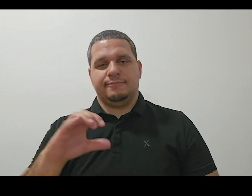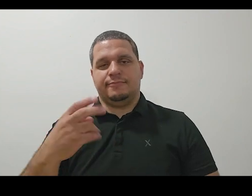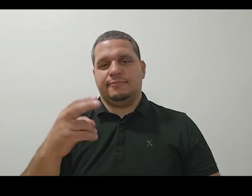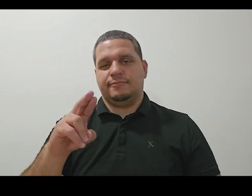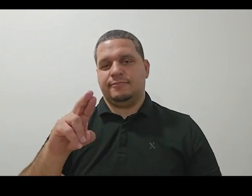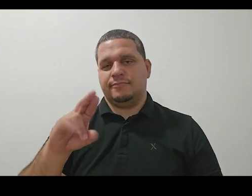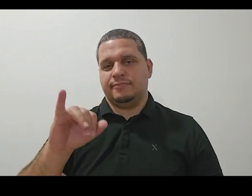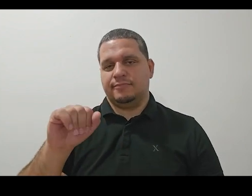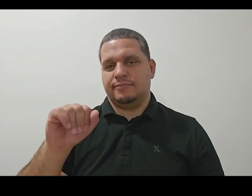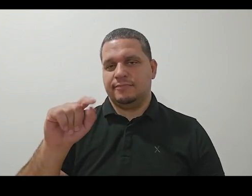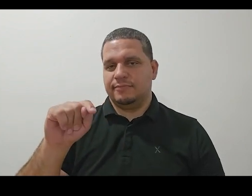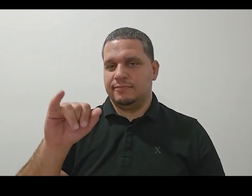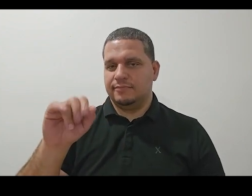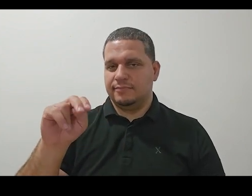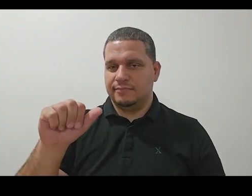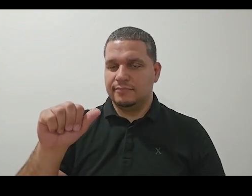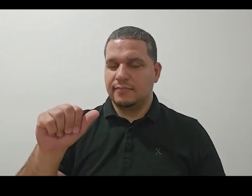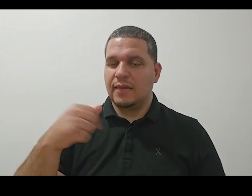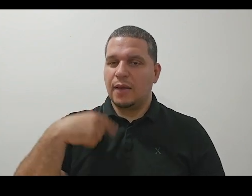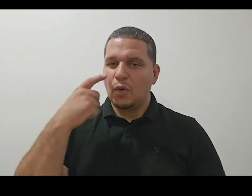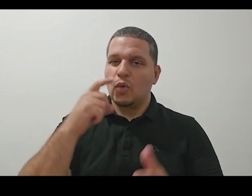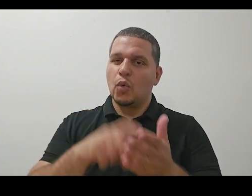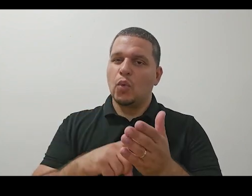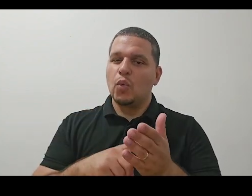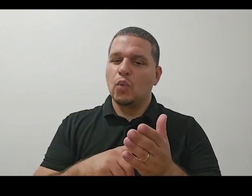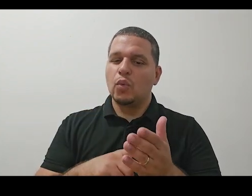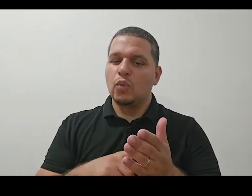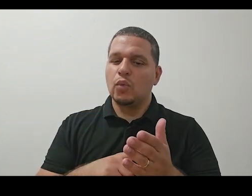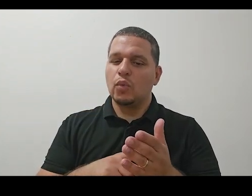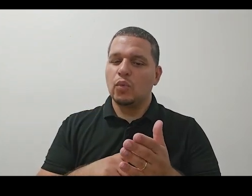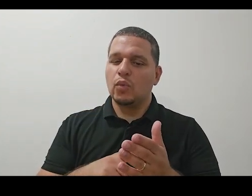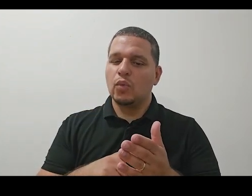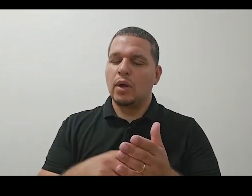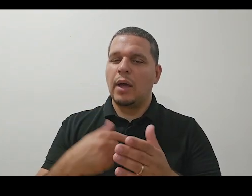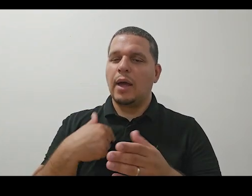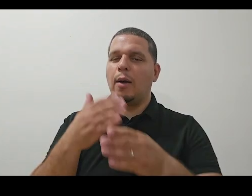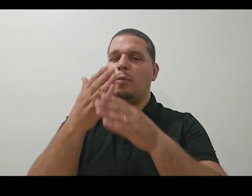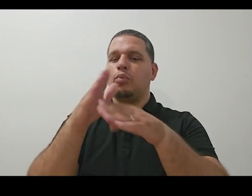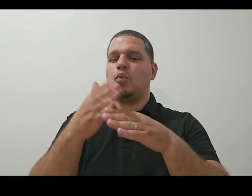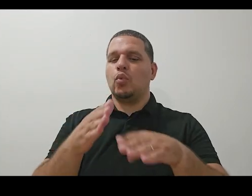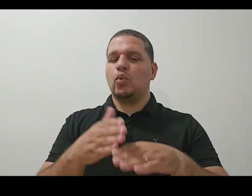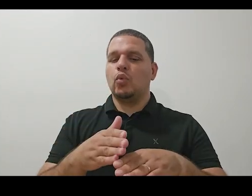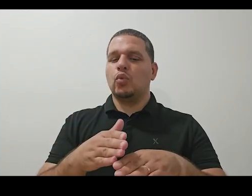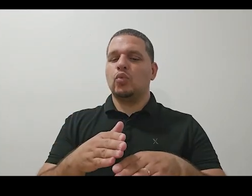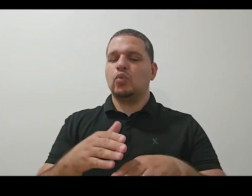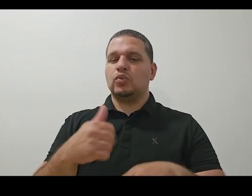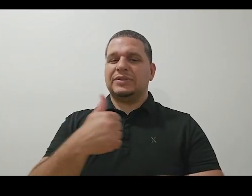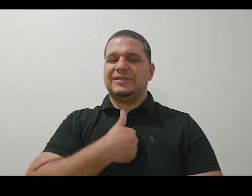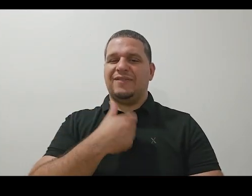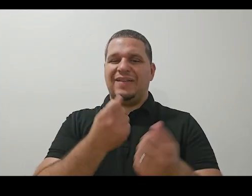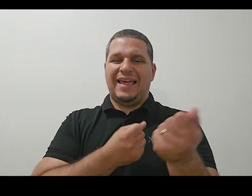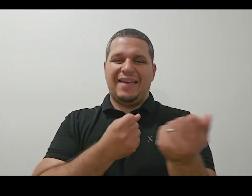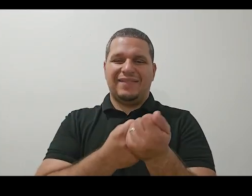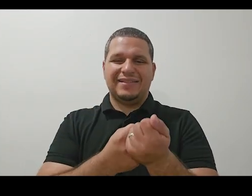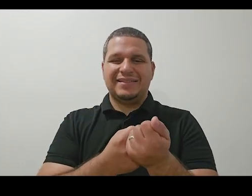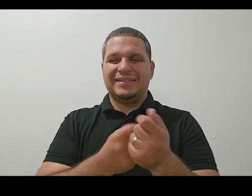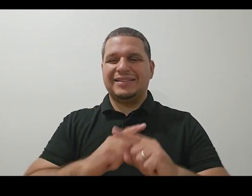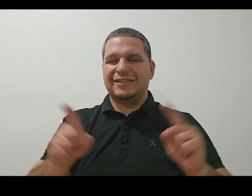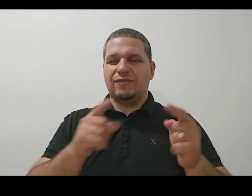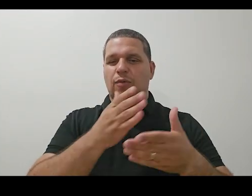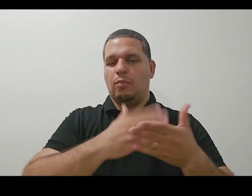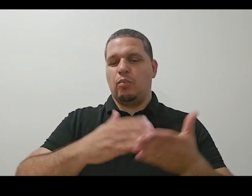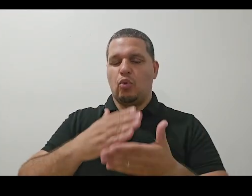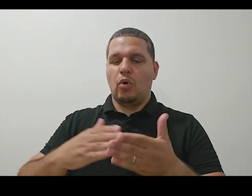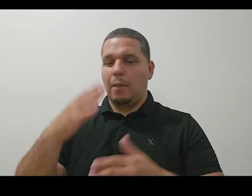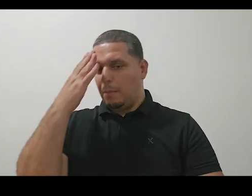is Christina. So I noticed that like I broke it down into this self-advocacy into like